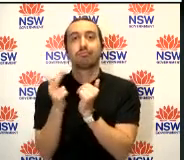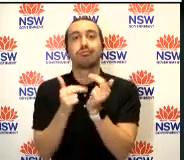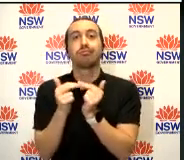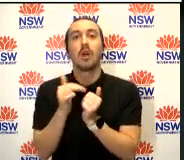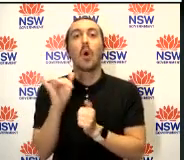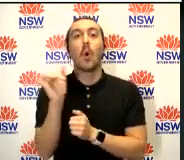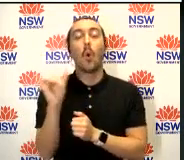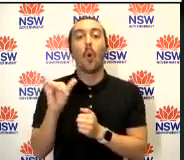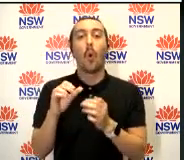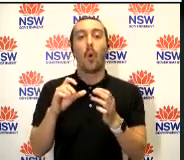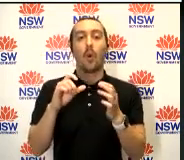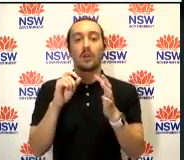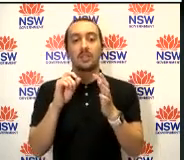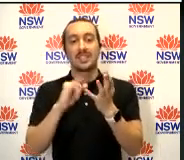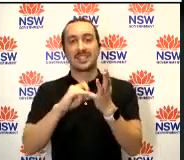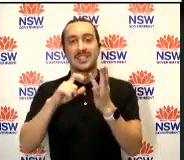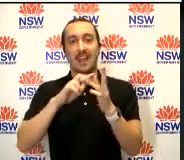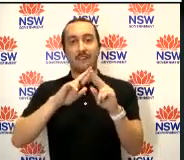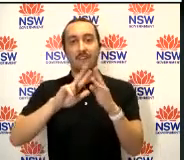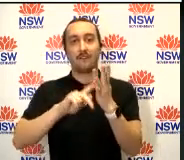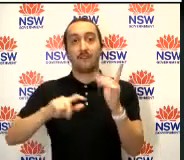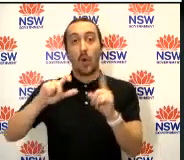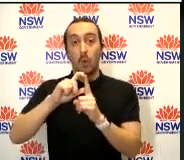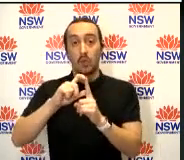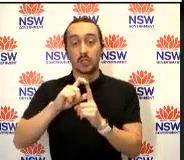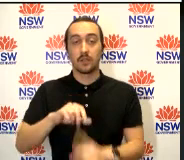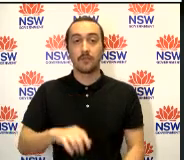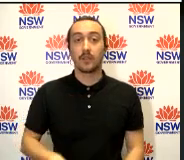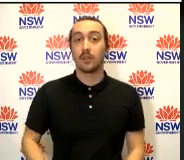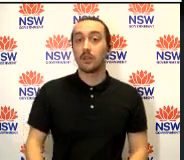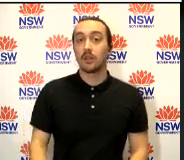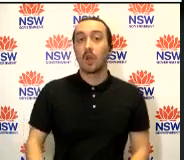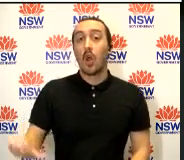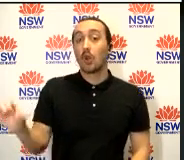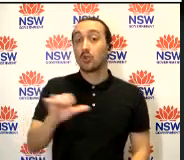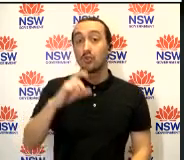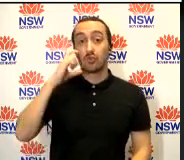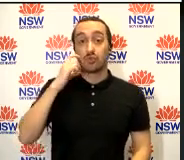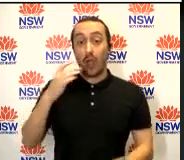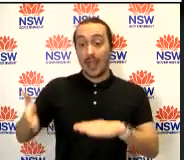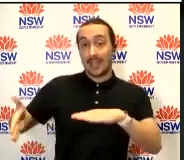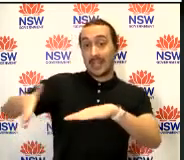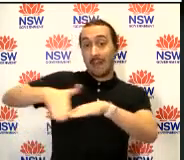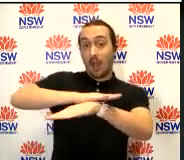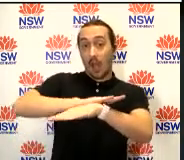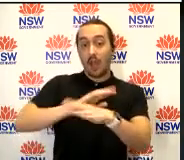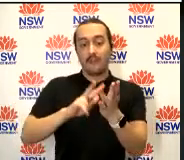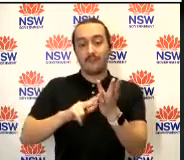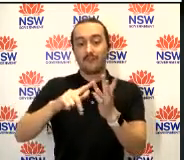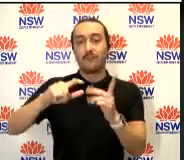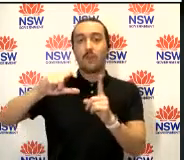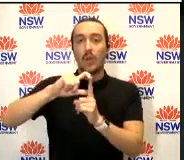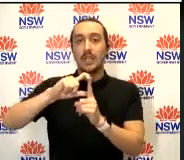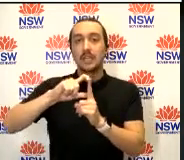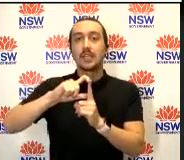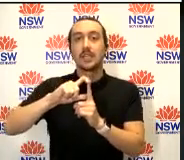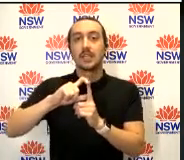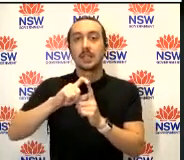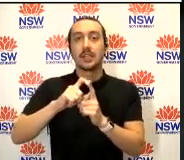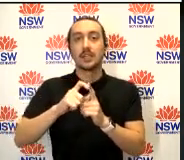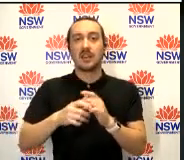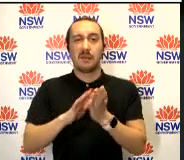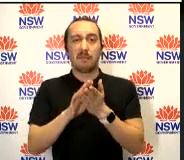of a fit-for-purpose void covers that accommodate safe access, and a SafeWork method statement that